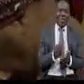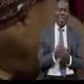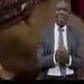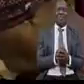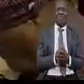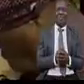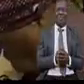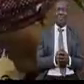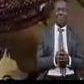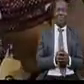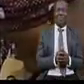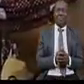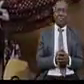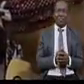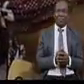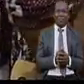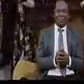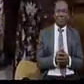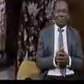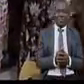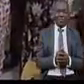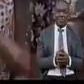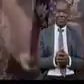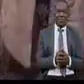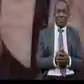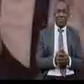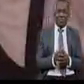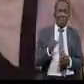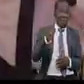He has answered your prayer.